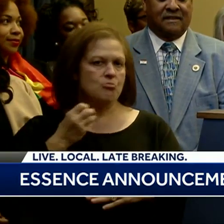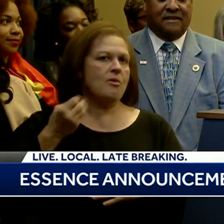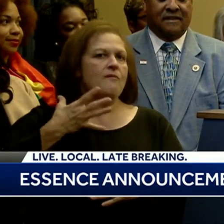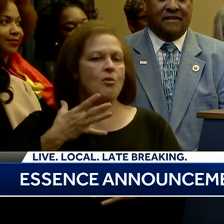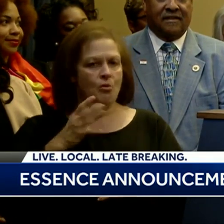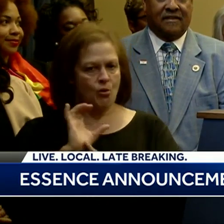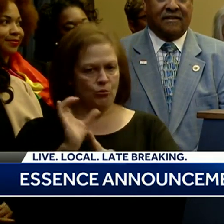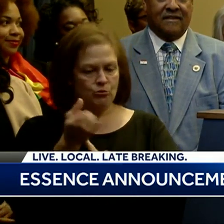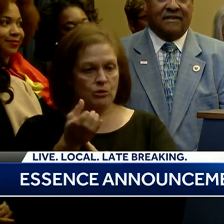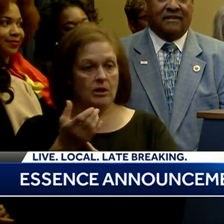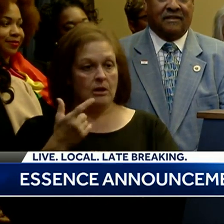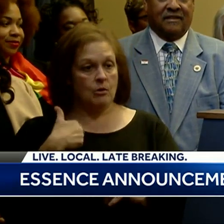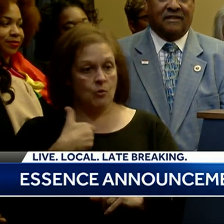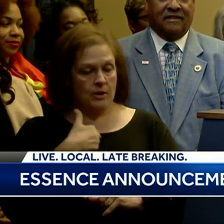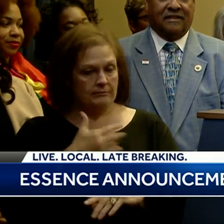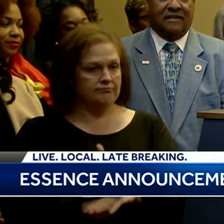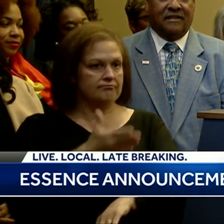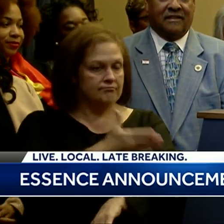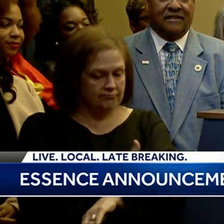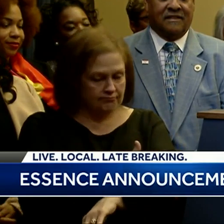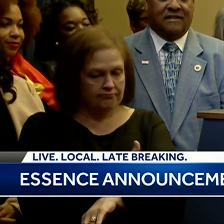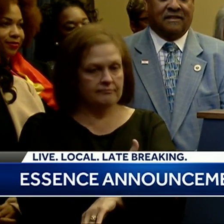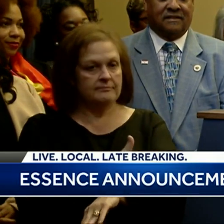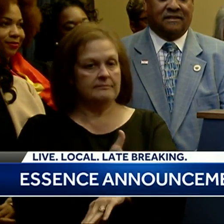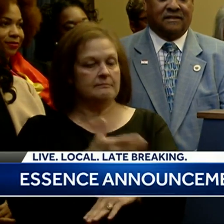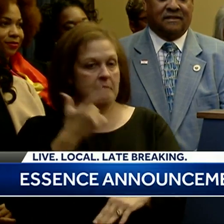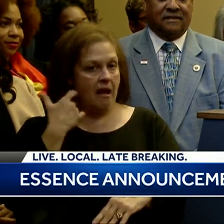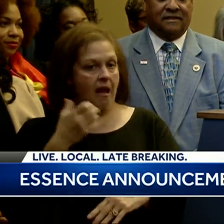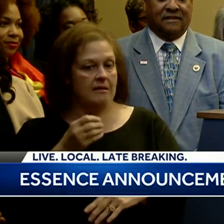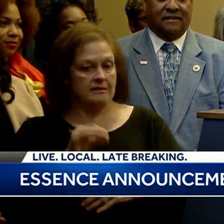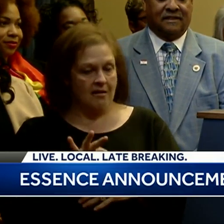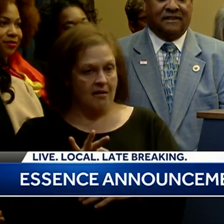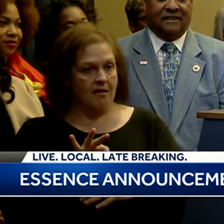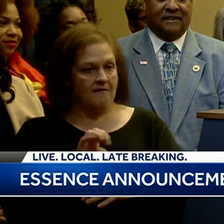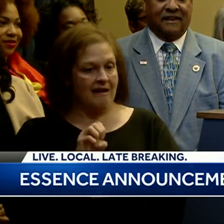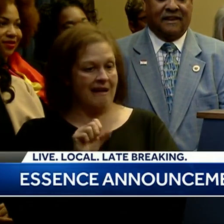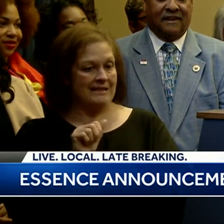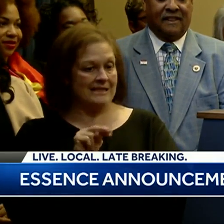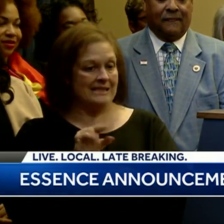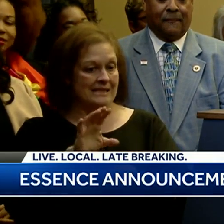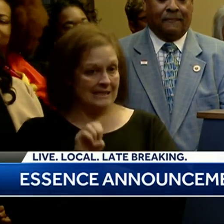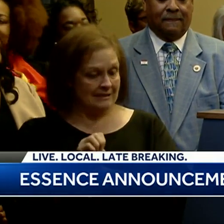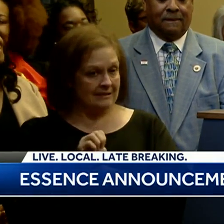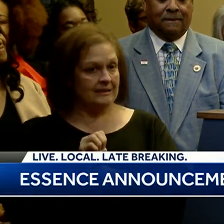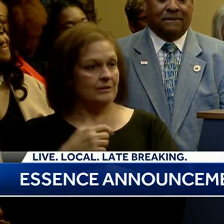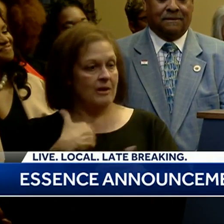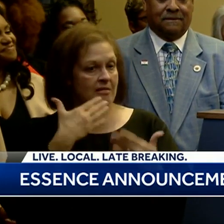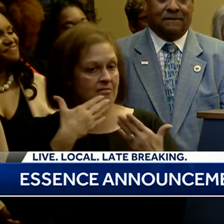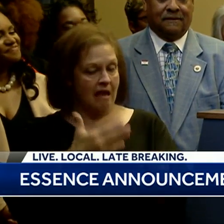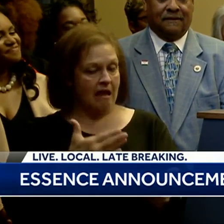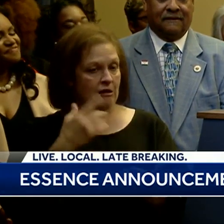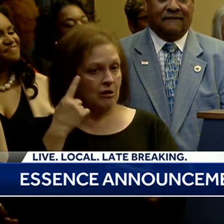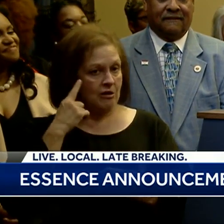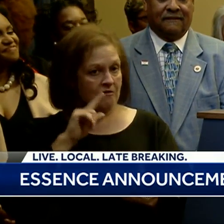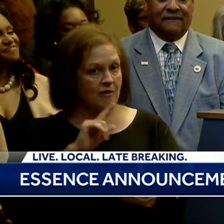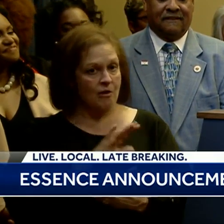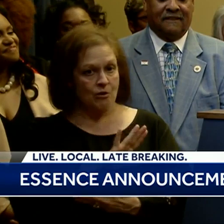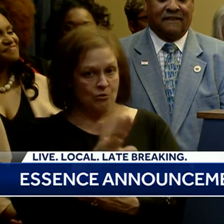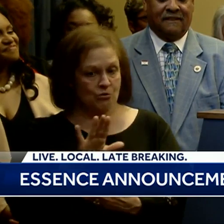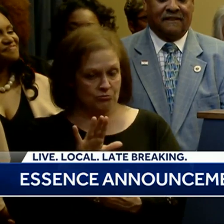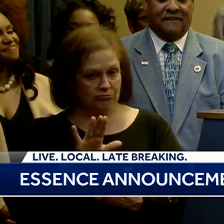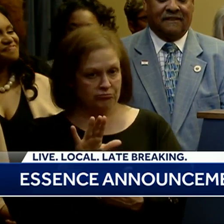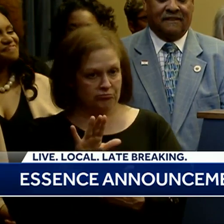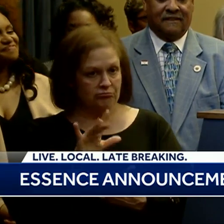are better off today as a state because of the work of Essence Communications. So thank Essence for your commitment to Louisiana for the last 25